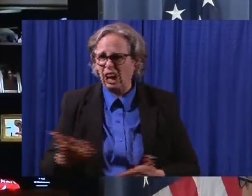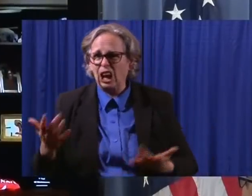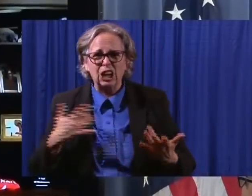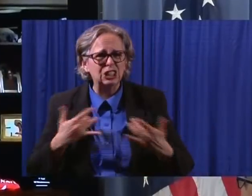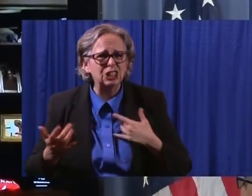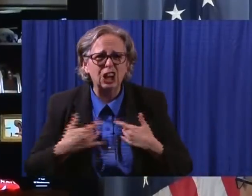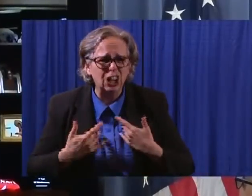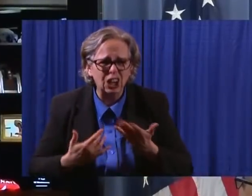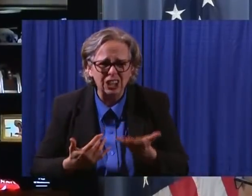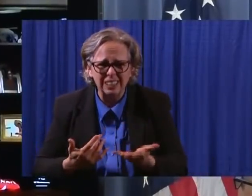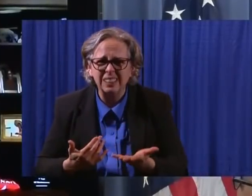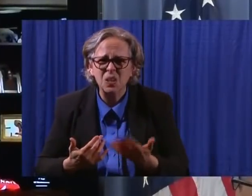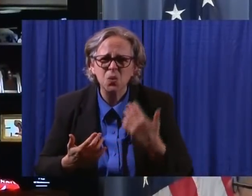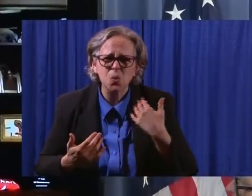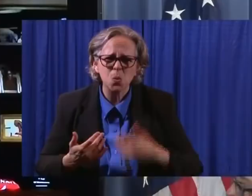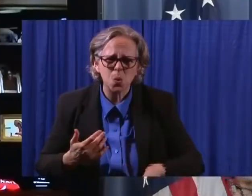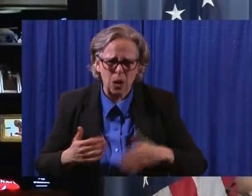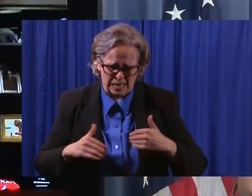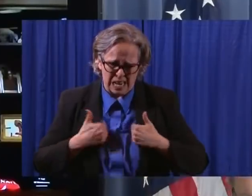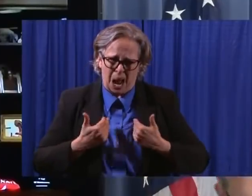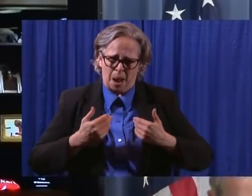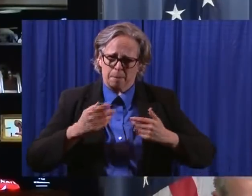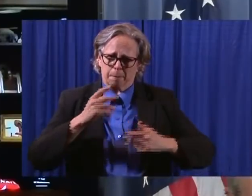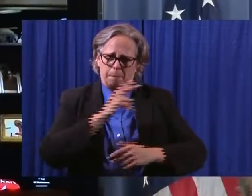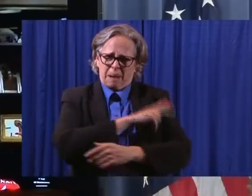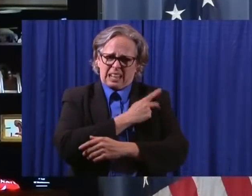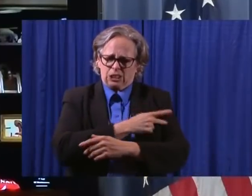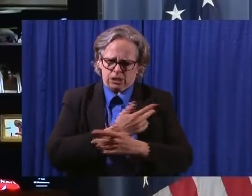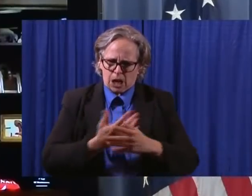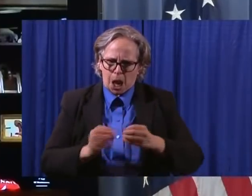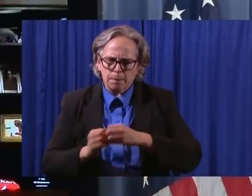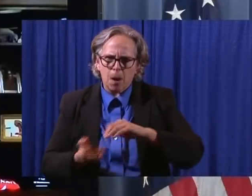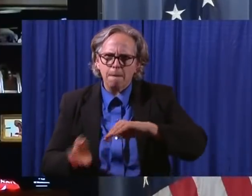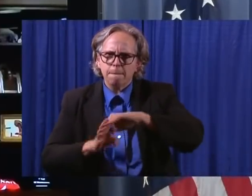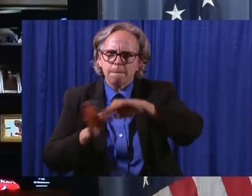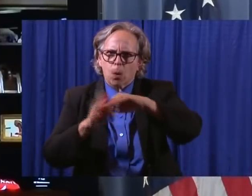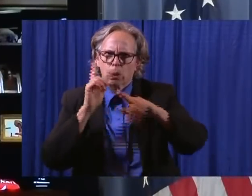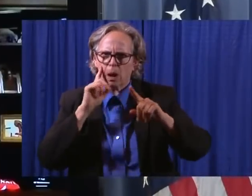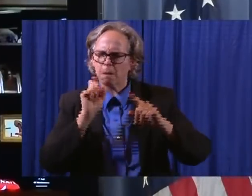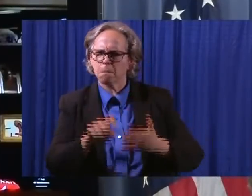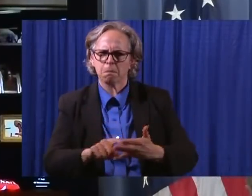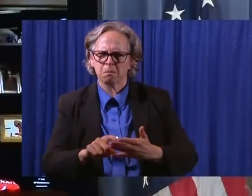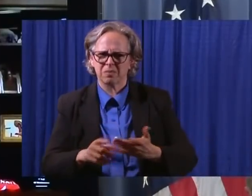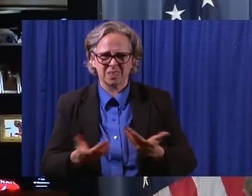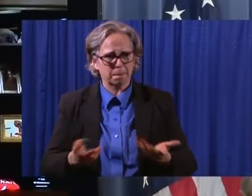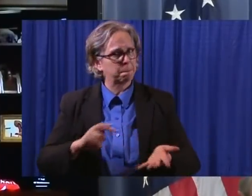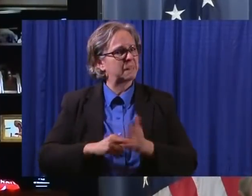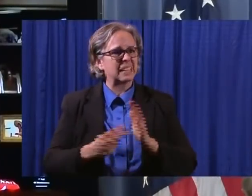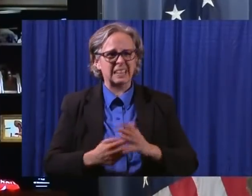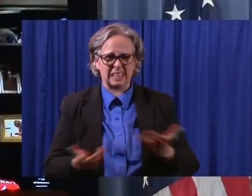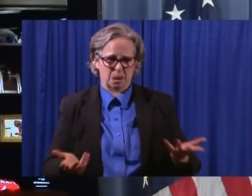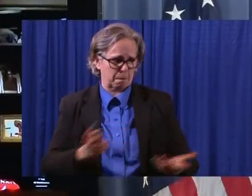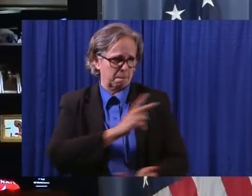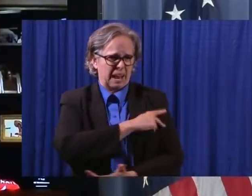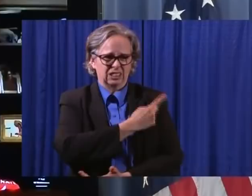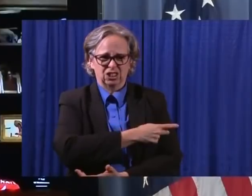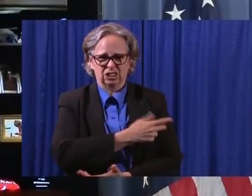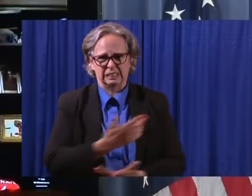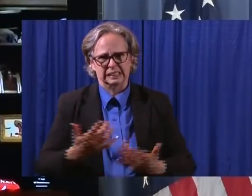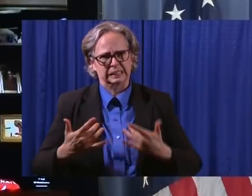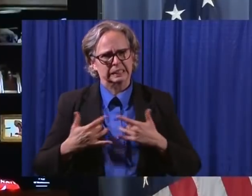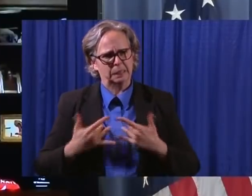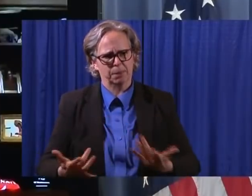this big uptick in younger patients. And as you know, younger patients tend not to have as much complications